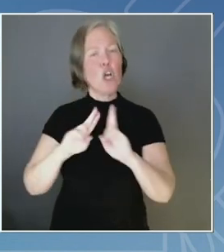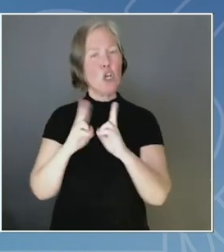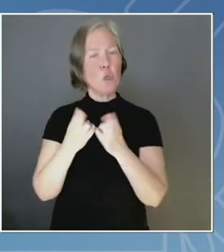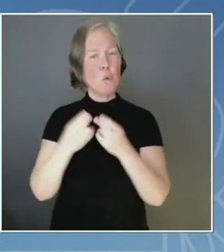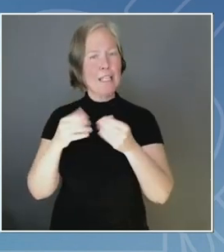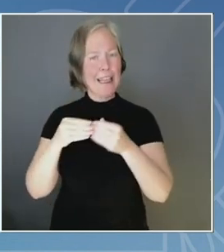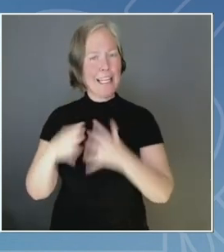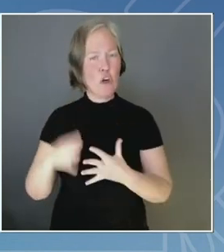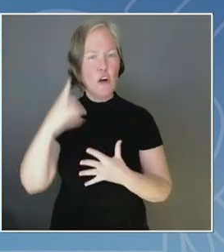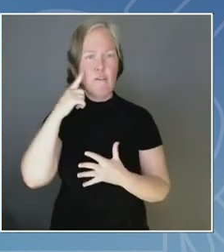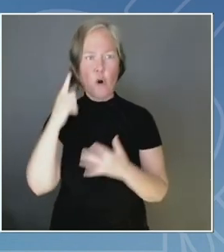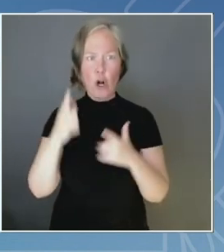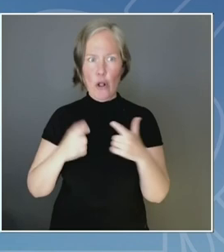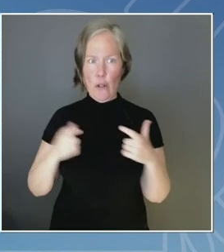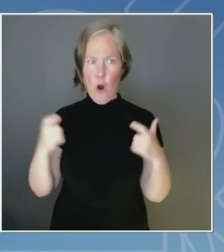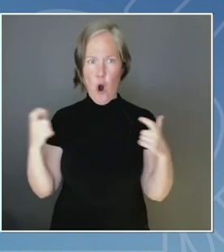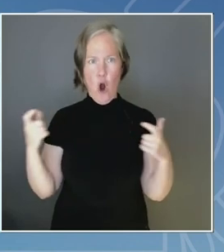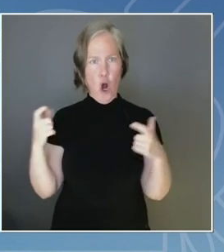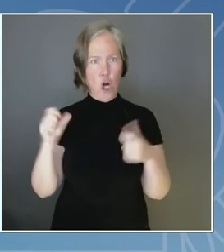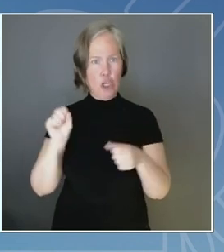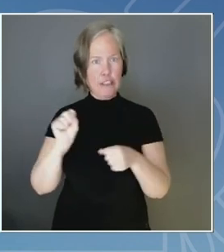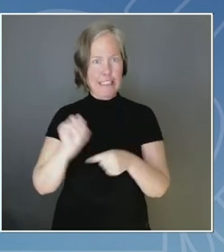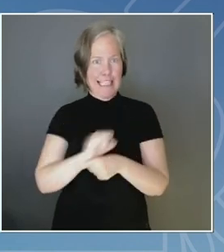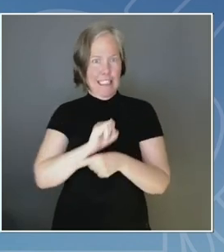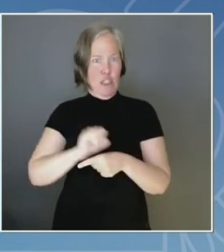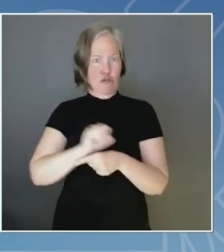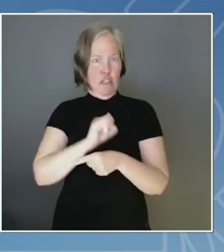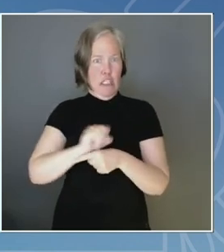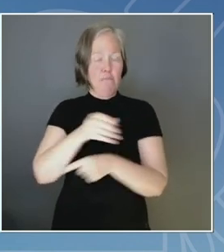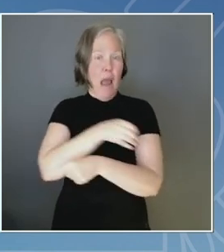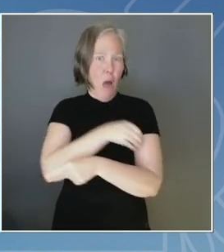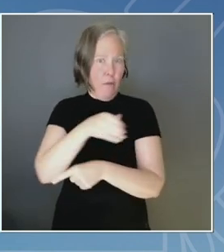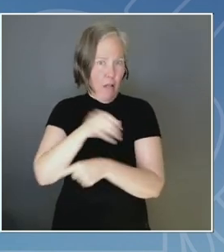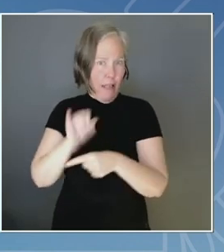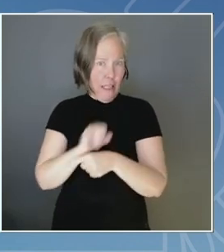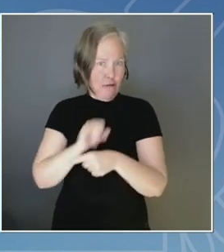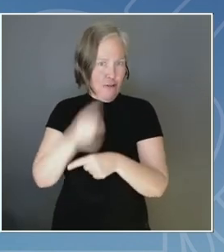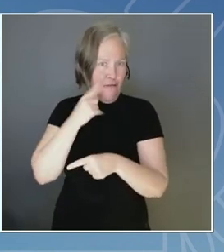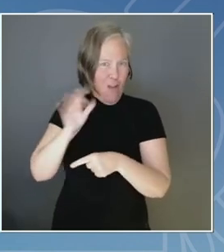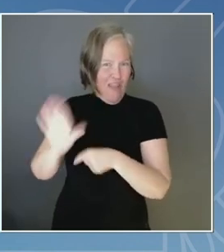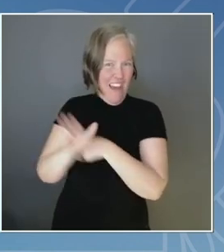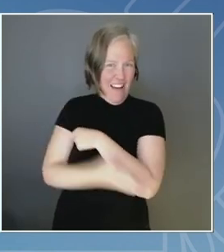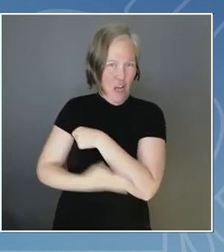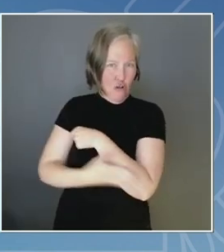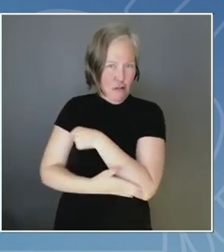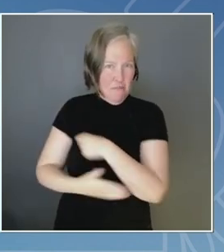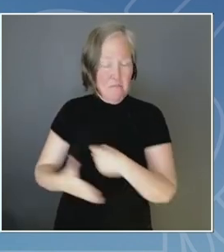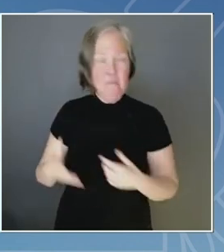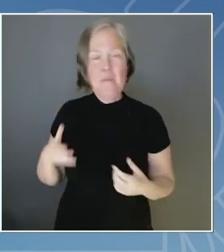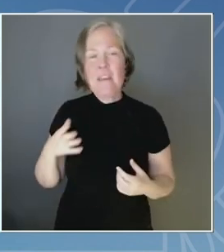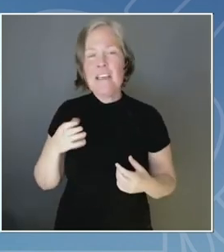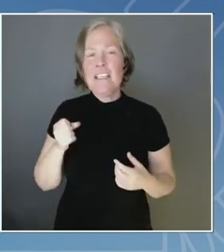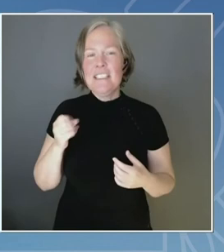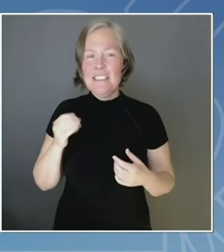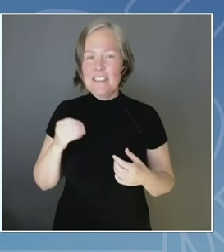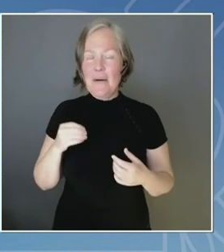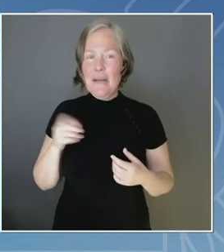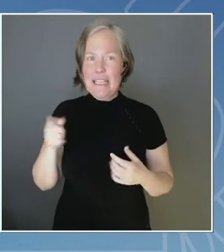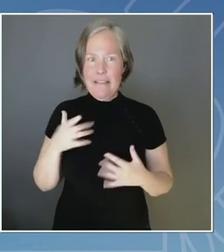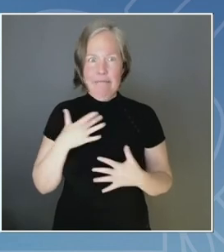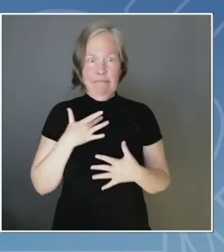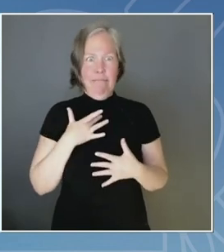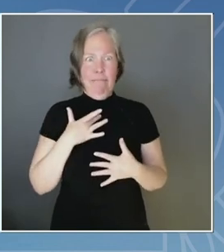very large industry in this country, a very powerful one at that. And so he had significant, but